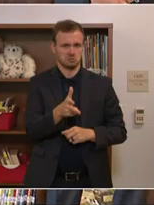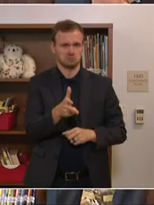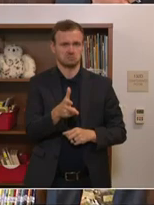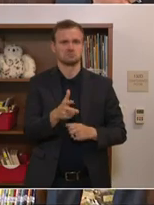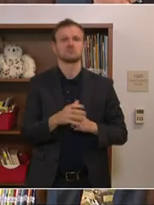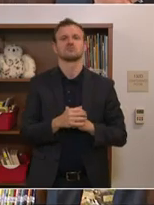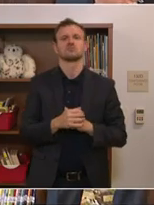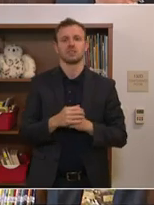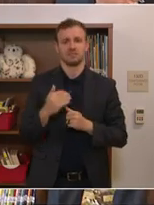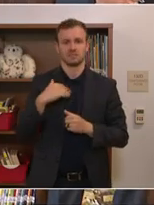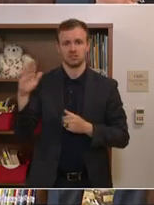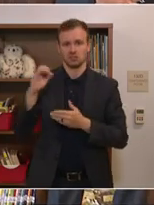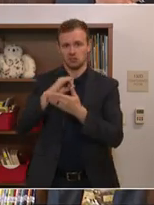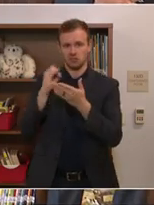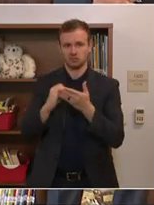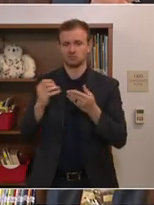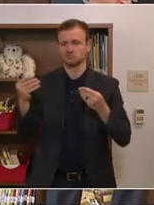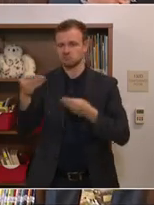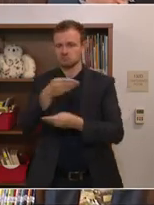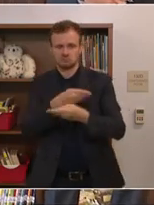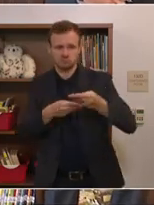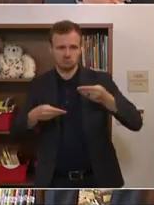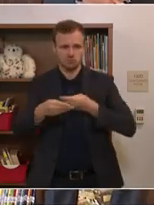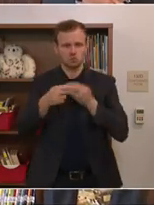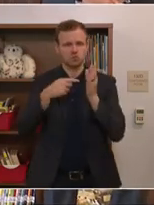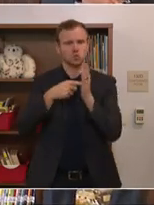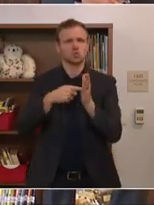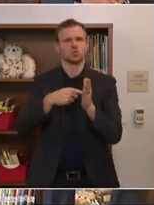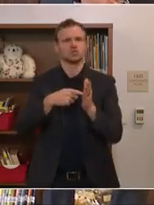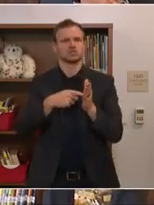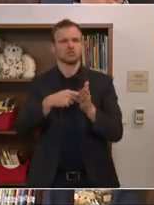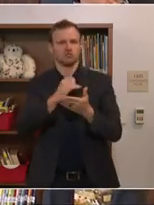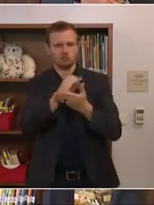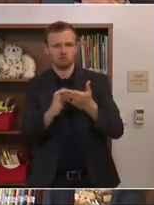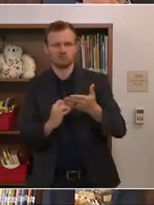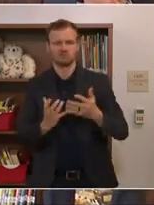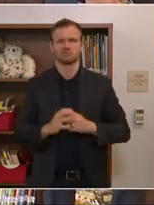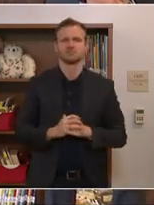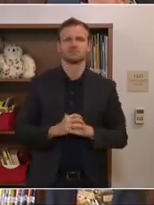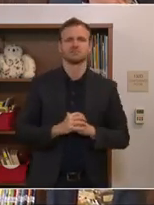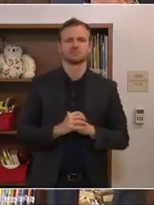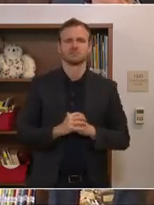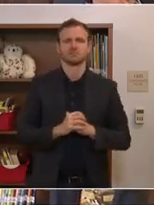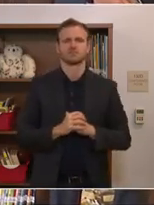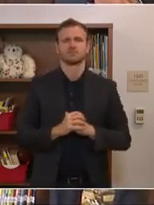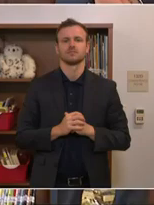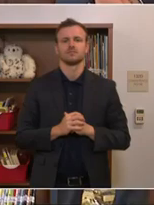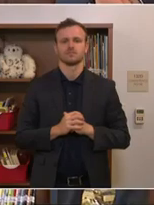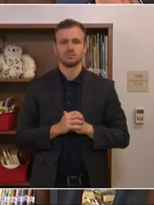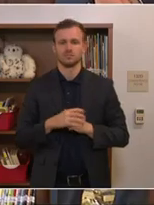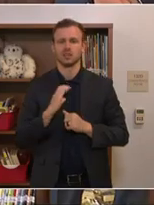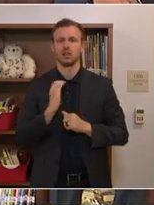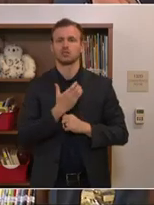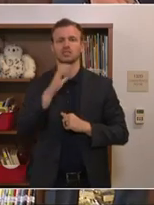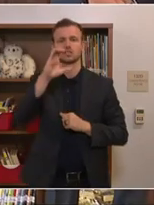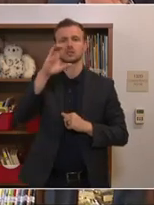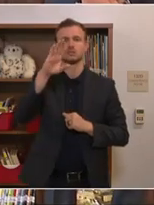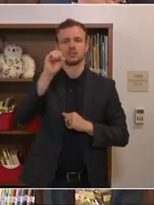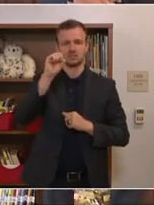not least, also very important, we exceeded our certified business enterprise and small business goal of